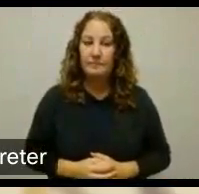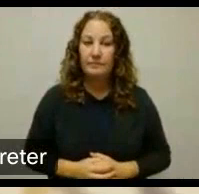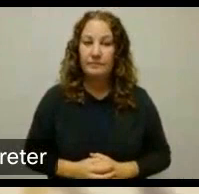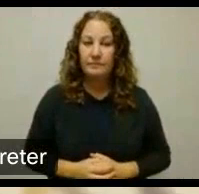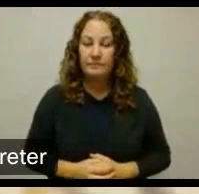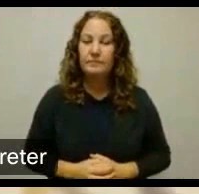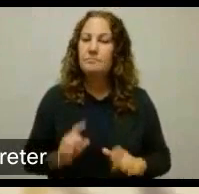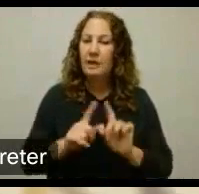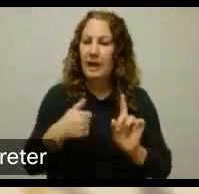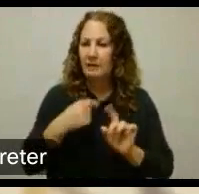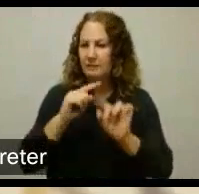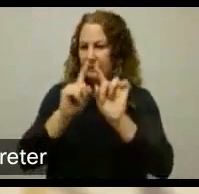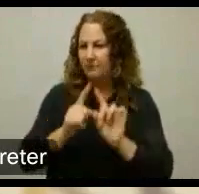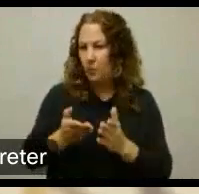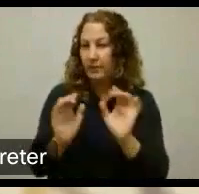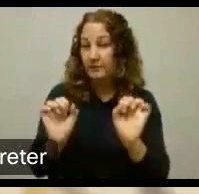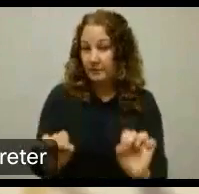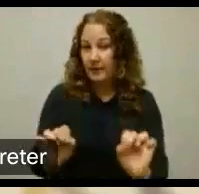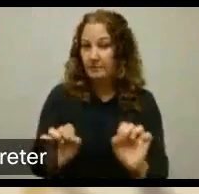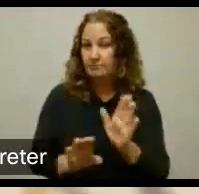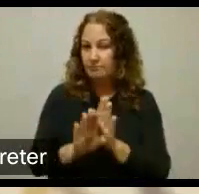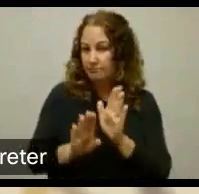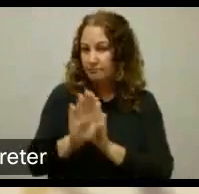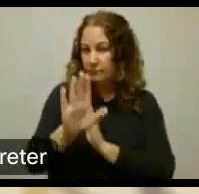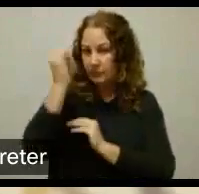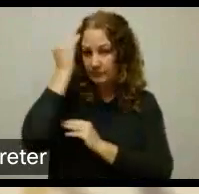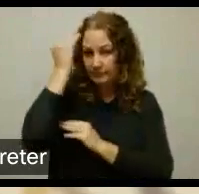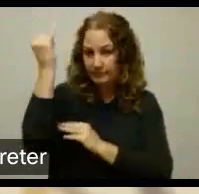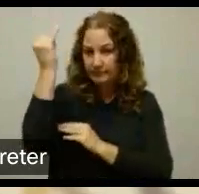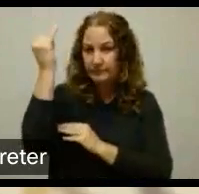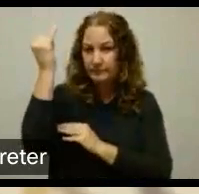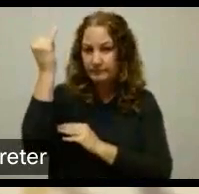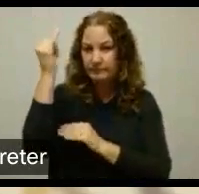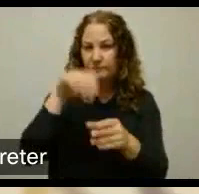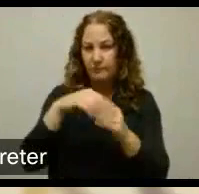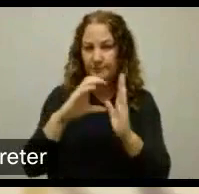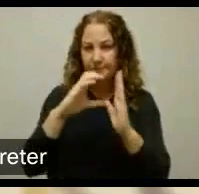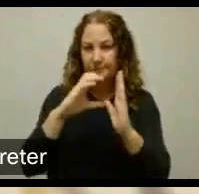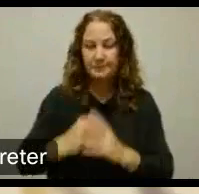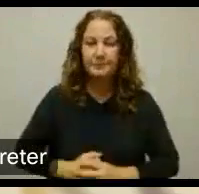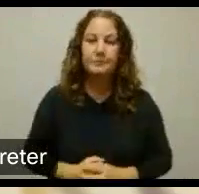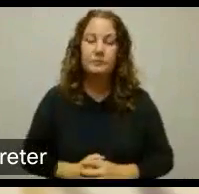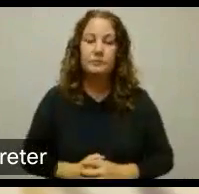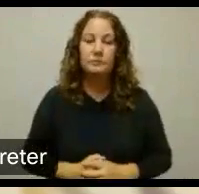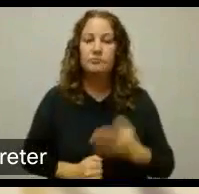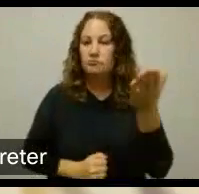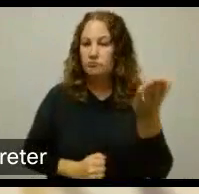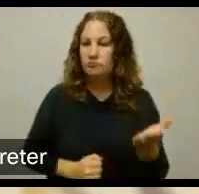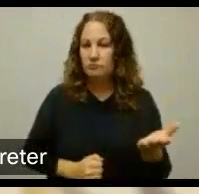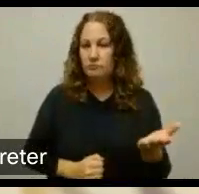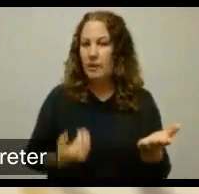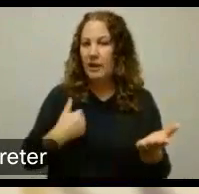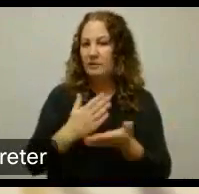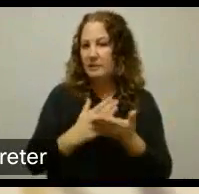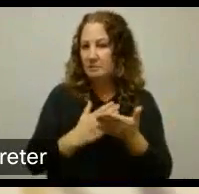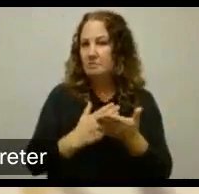So there's a few different ways that you can develop your ideas in a paragraph. These are just a few of the more